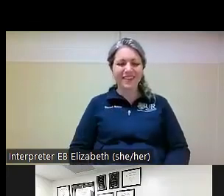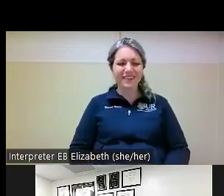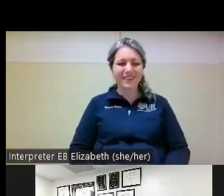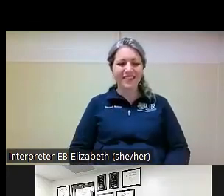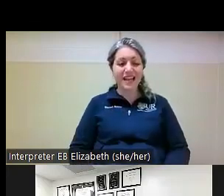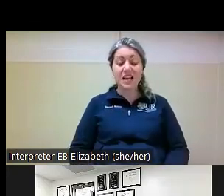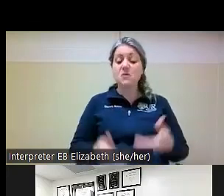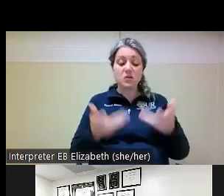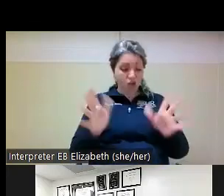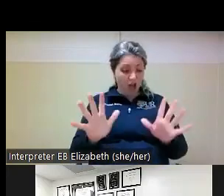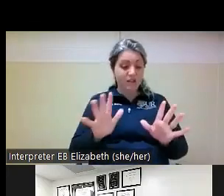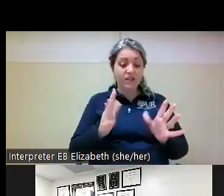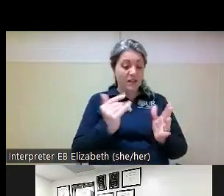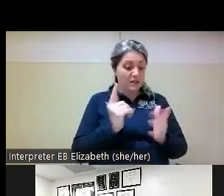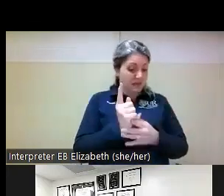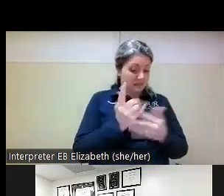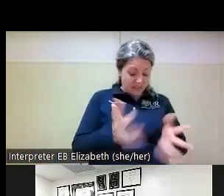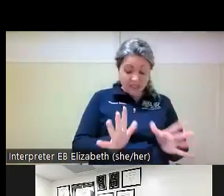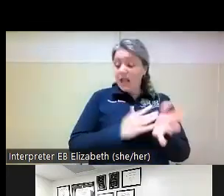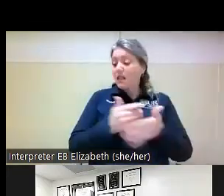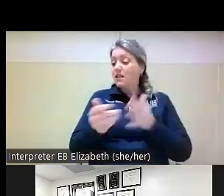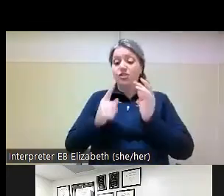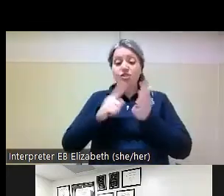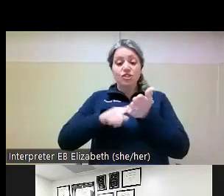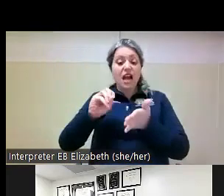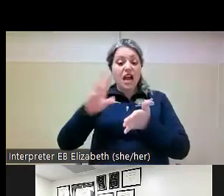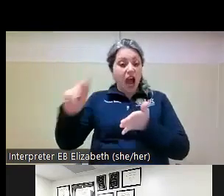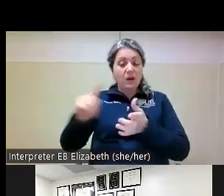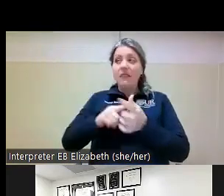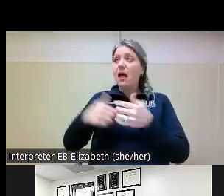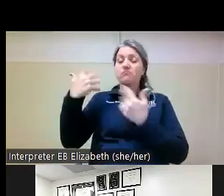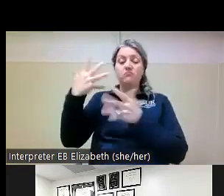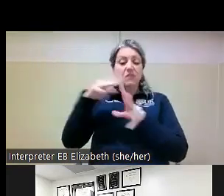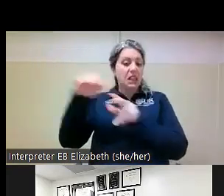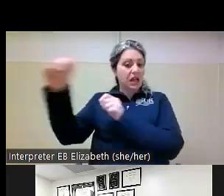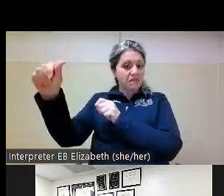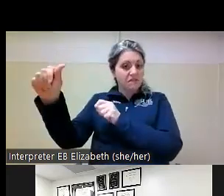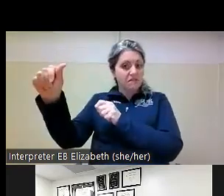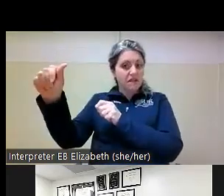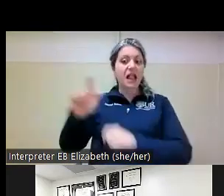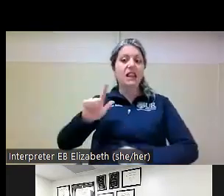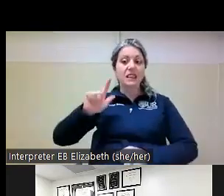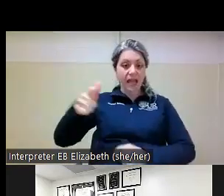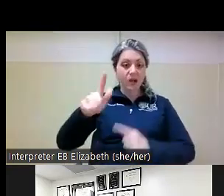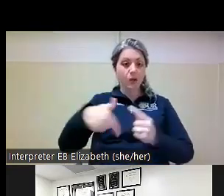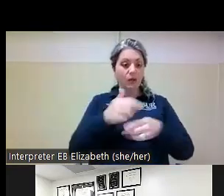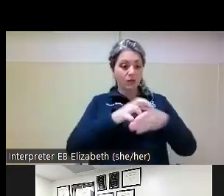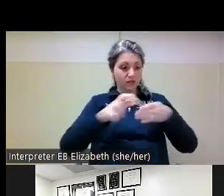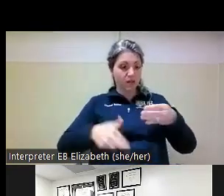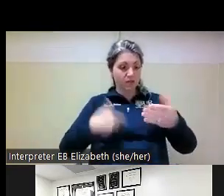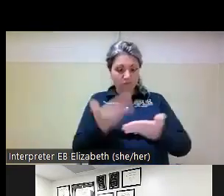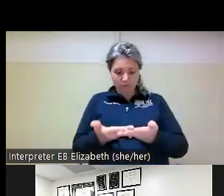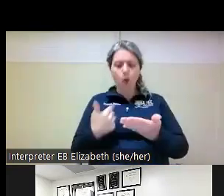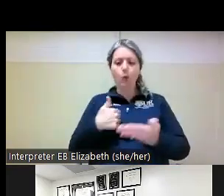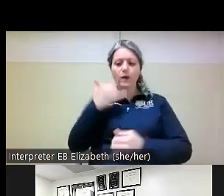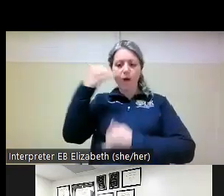and you can be on your way. And then we call you with the results of the exam.